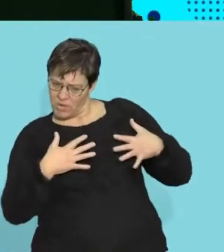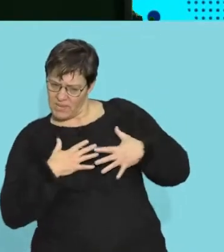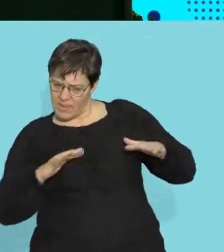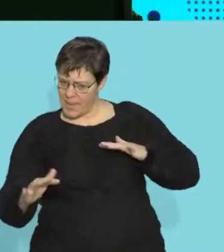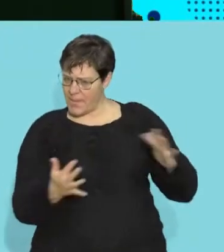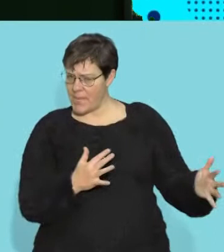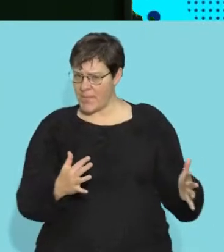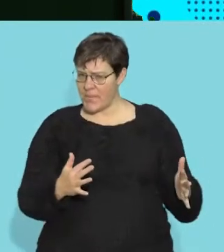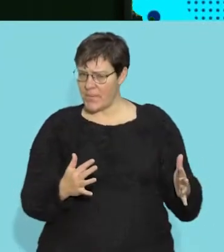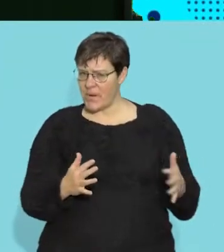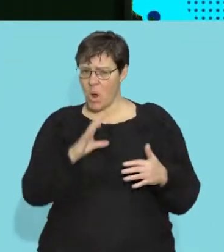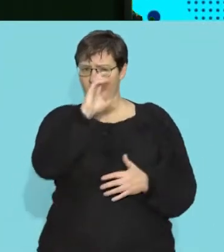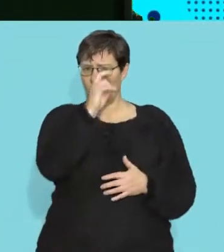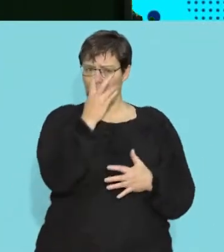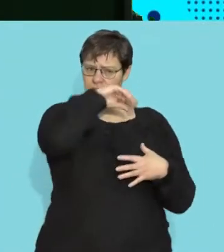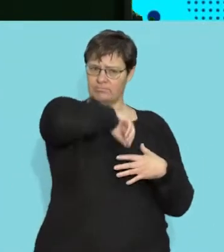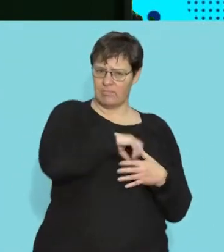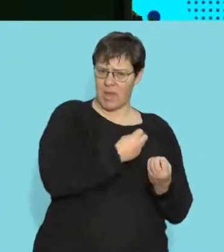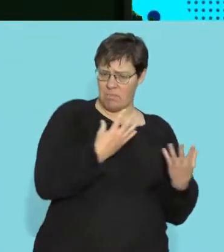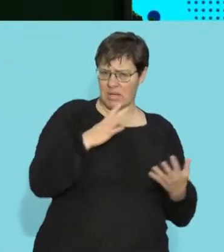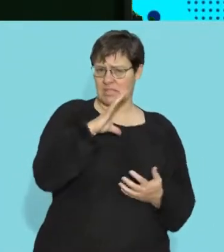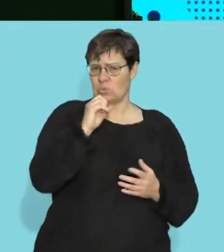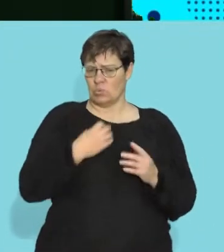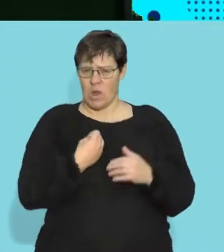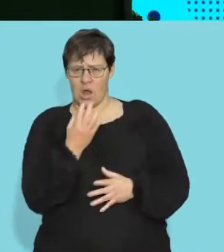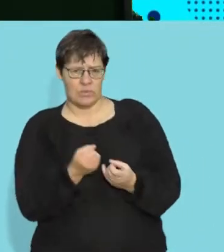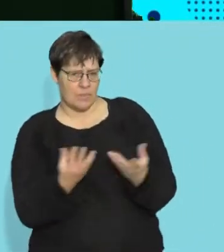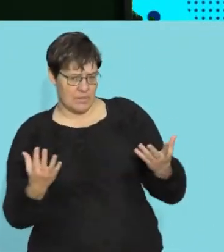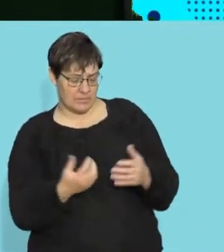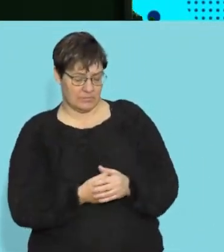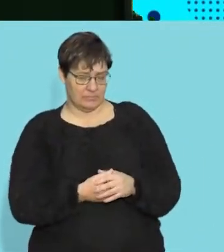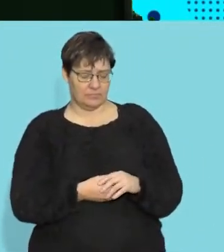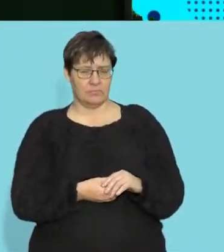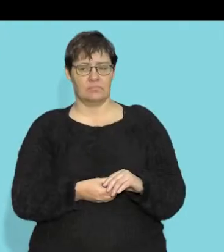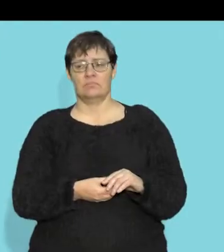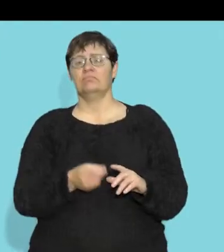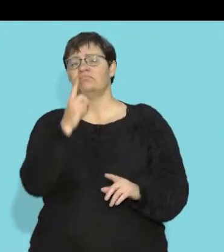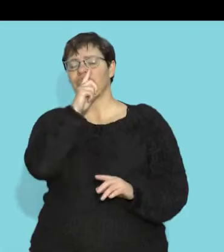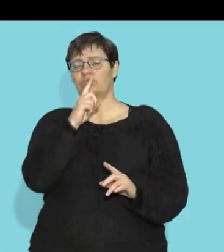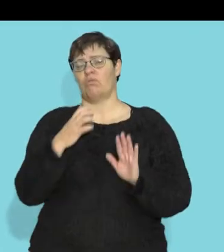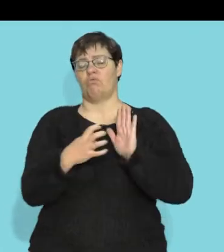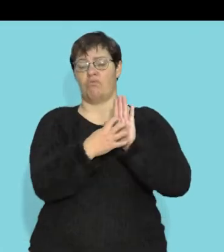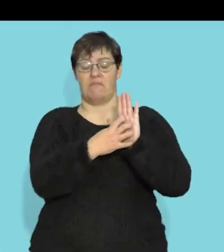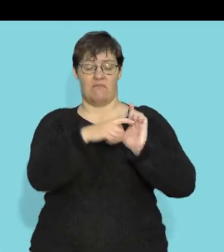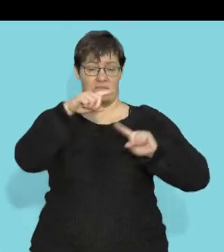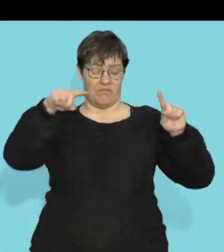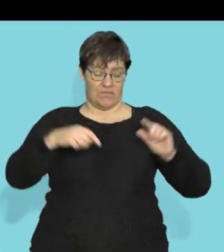they breathing? What air are they taking in, etc. Now I want to show you this graph. So what happens is